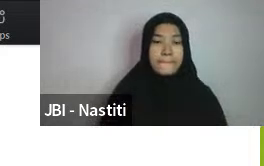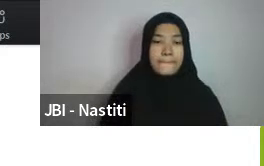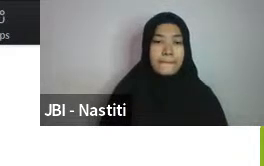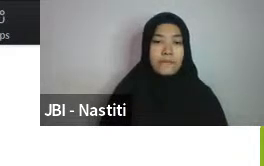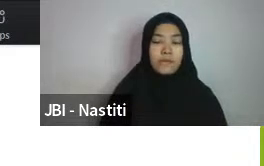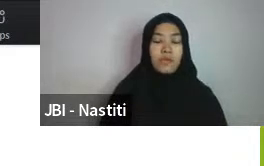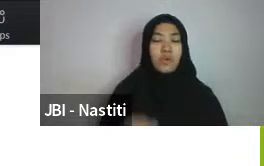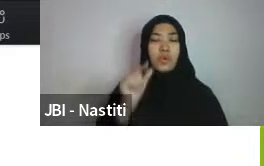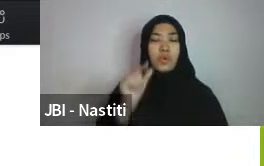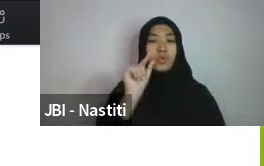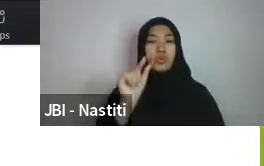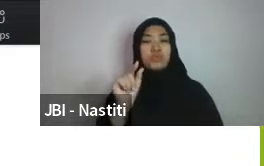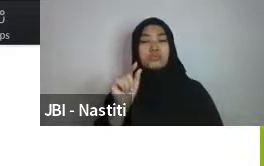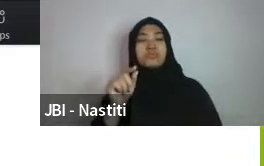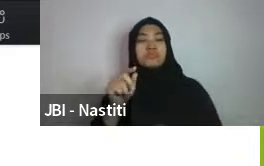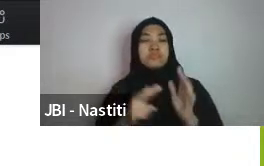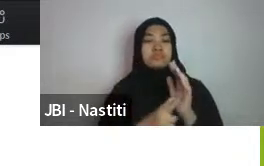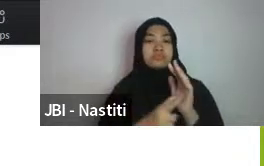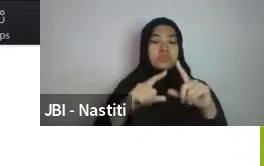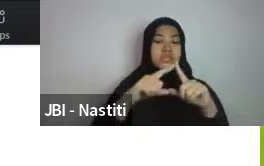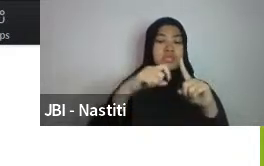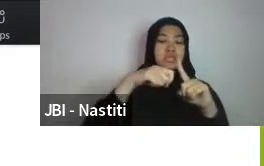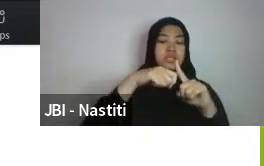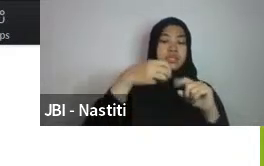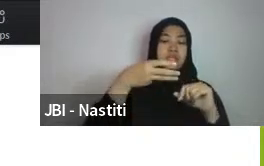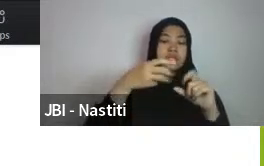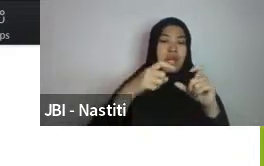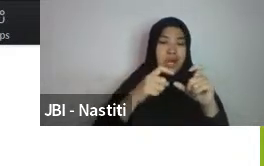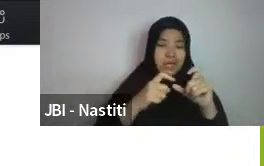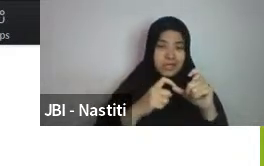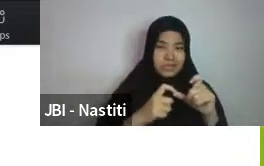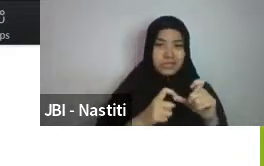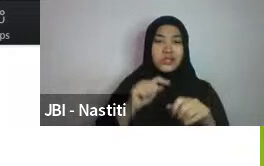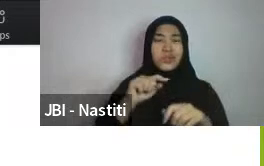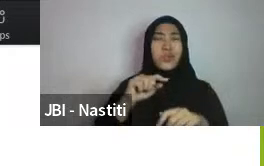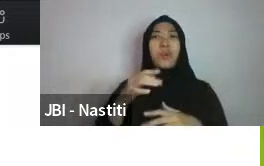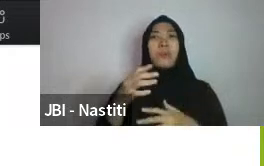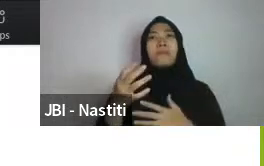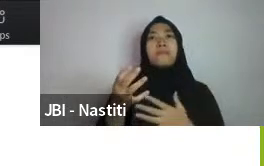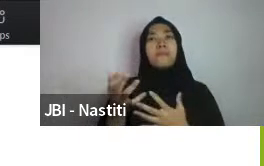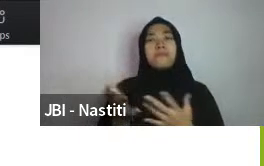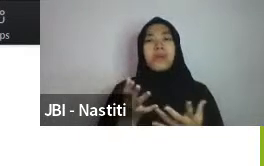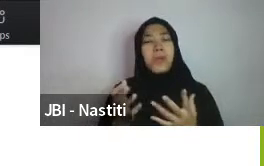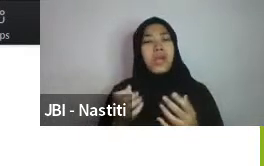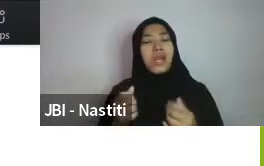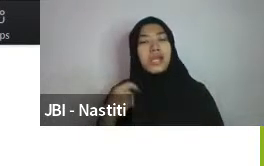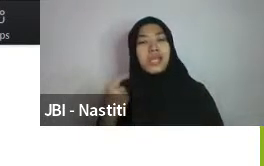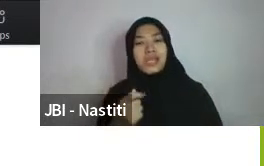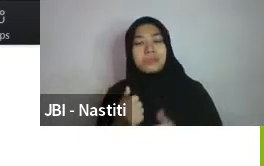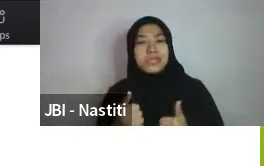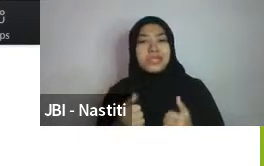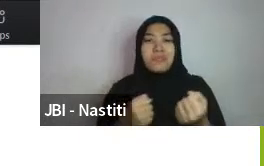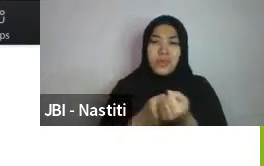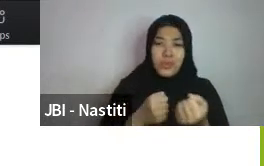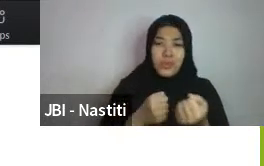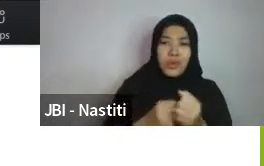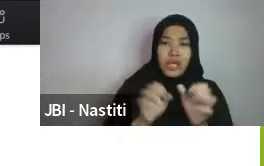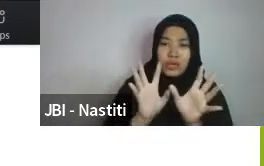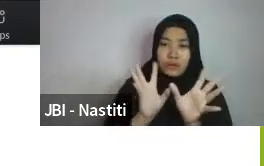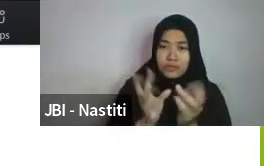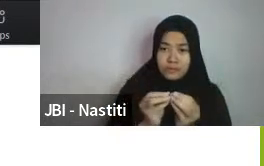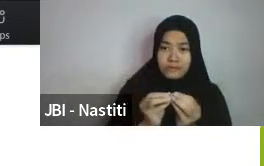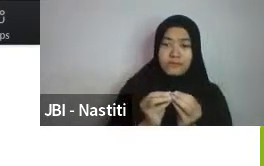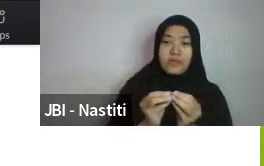to communicate, the confidence to make adjustments to practice, feeling comfortable with working with people that behave in a way